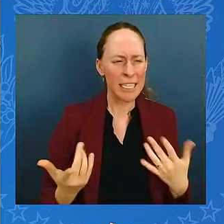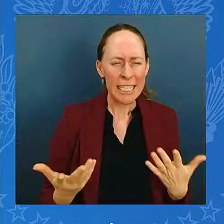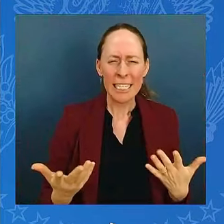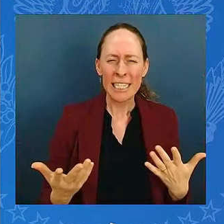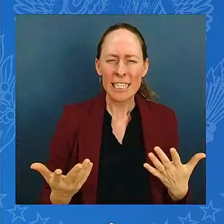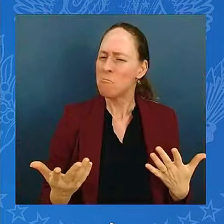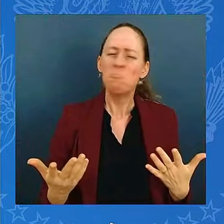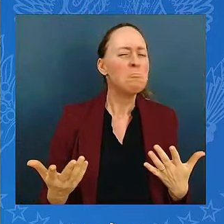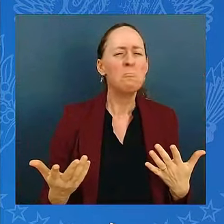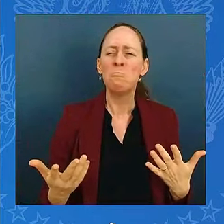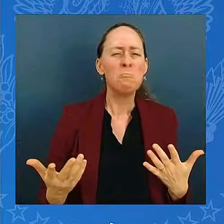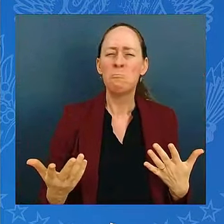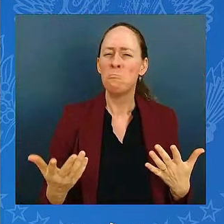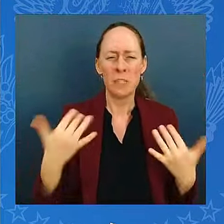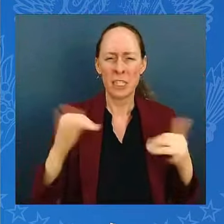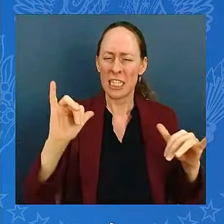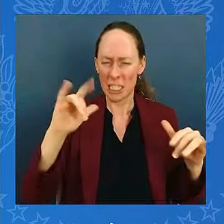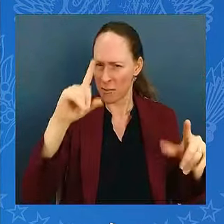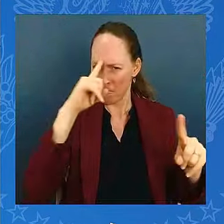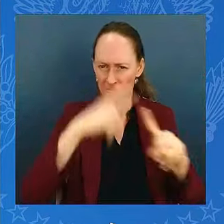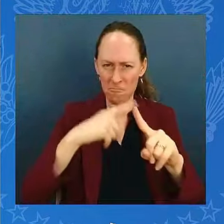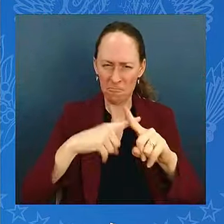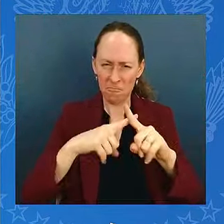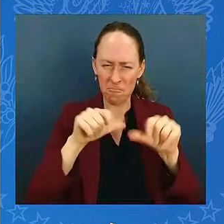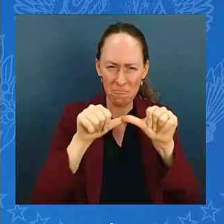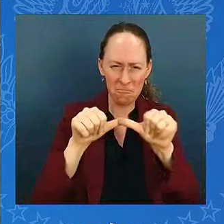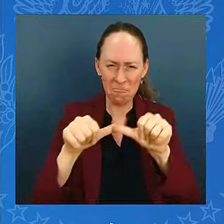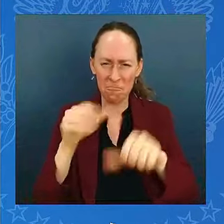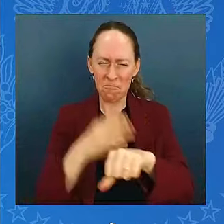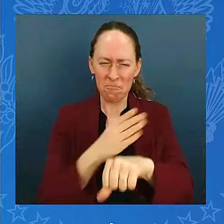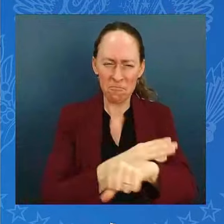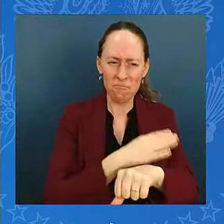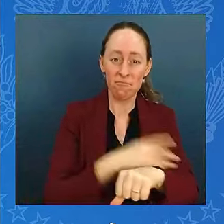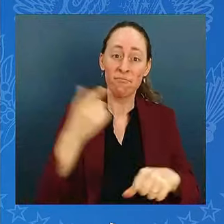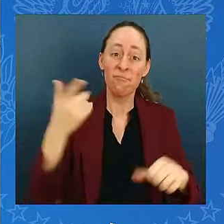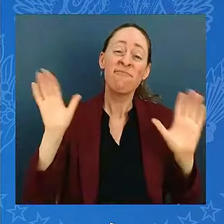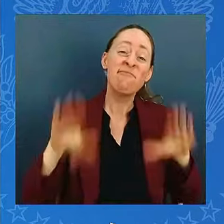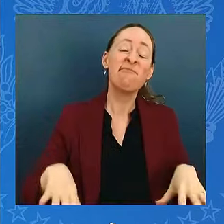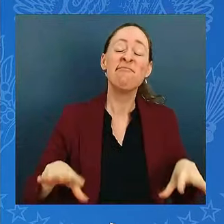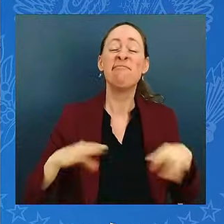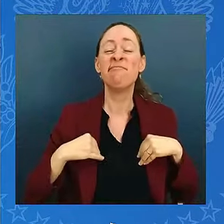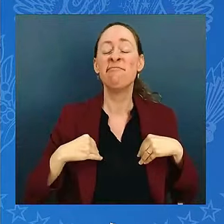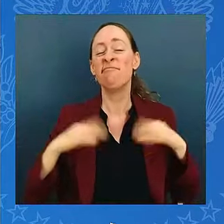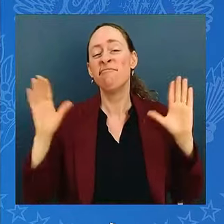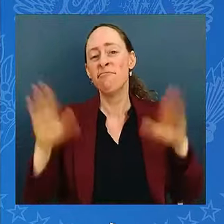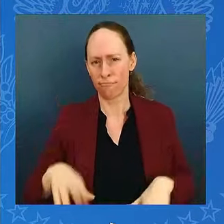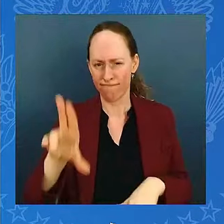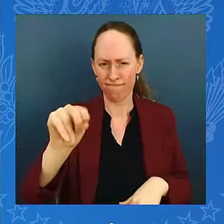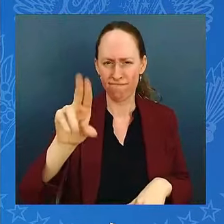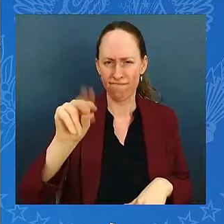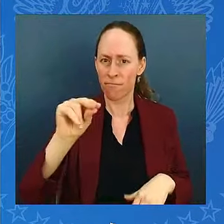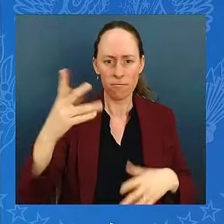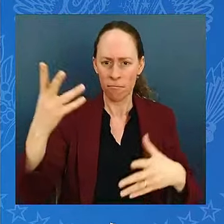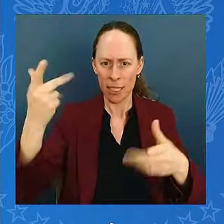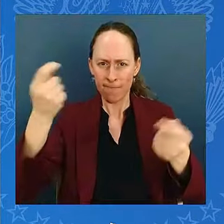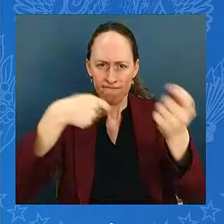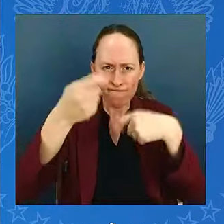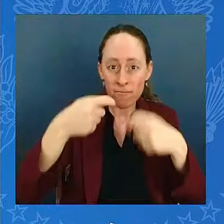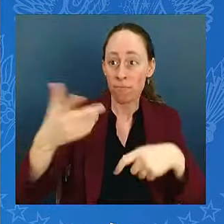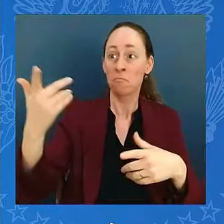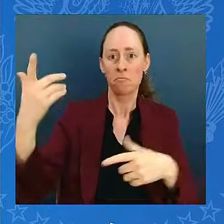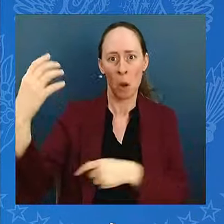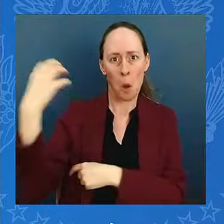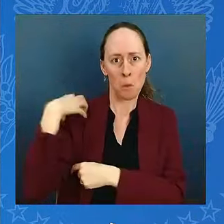faith, as my mother would say. You retooled the roster, hired a new coach, something clicked. And after a tough season, you're